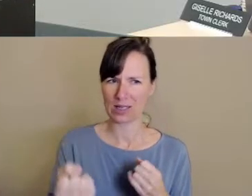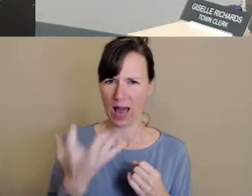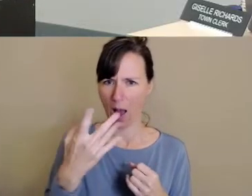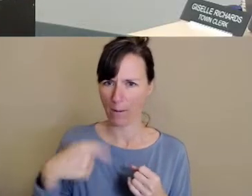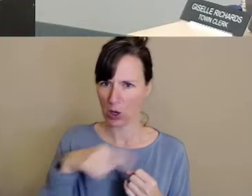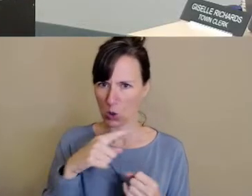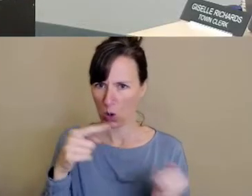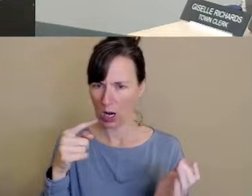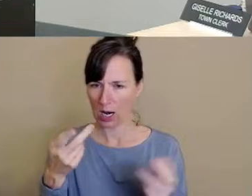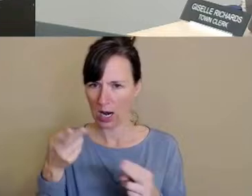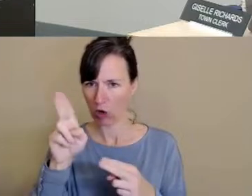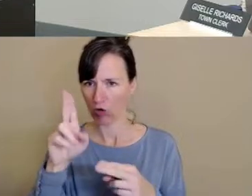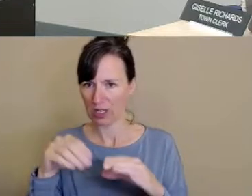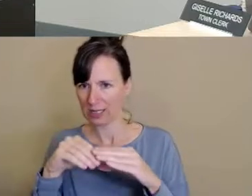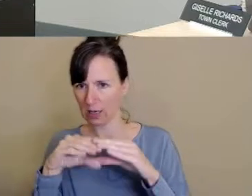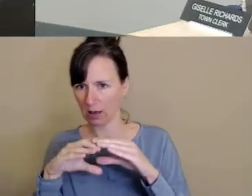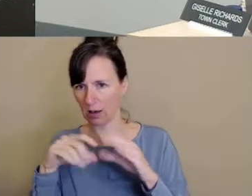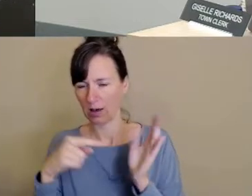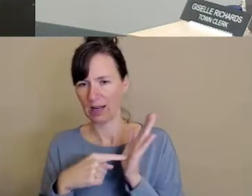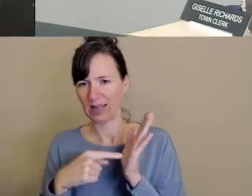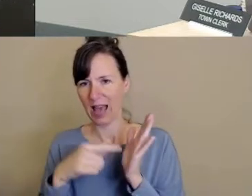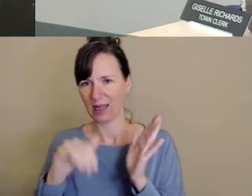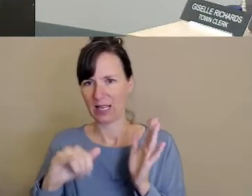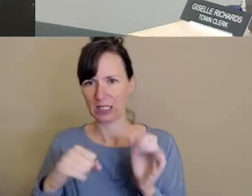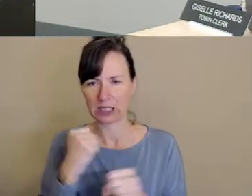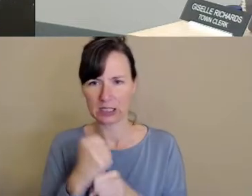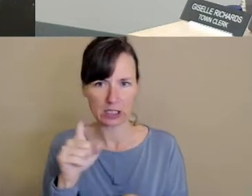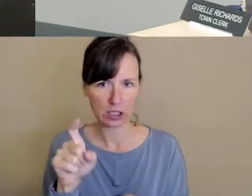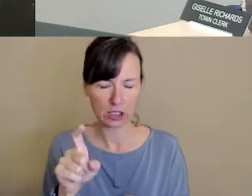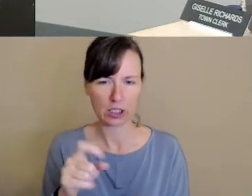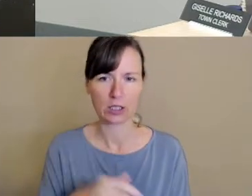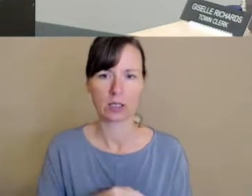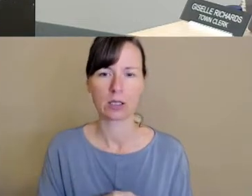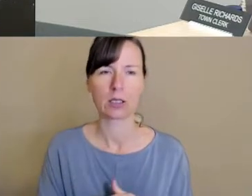the debt here for this year? So